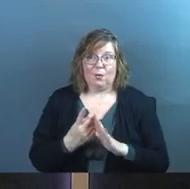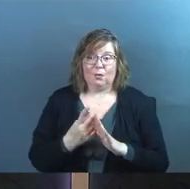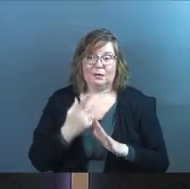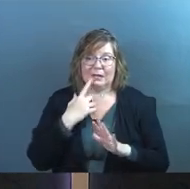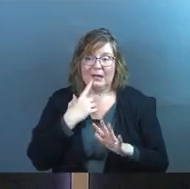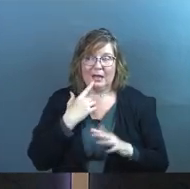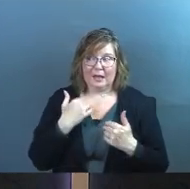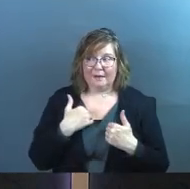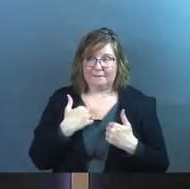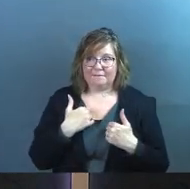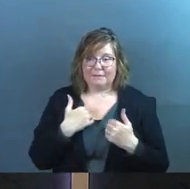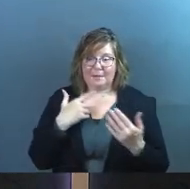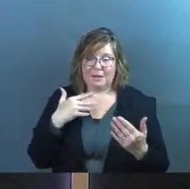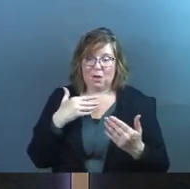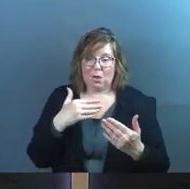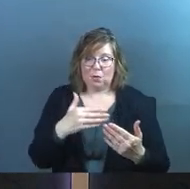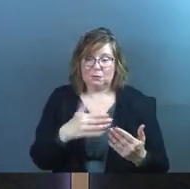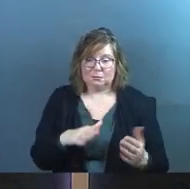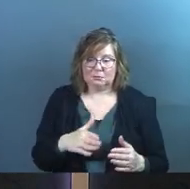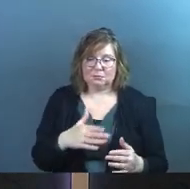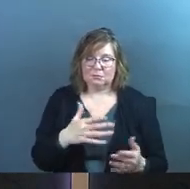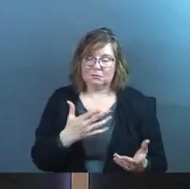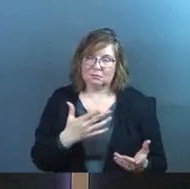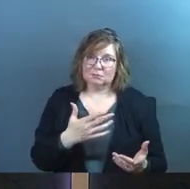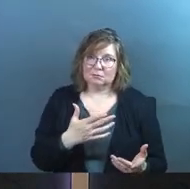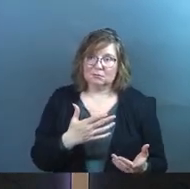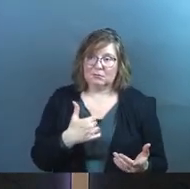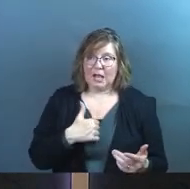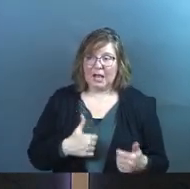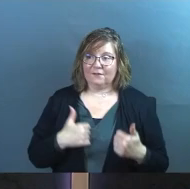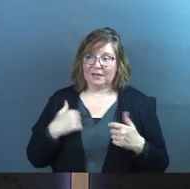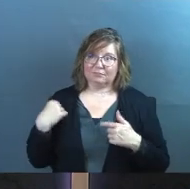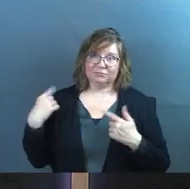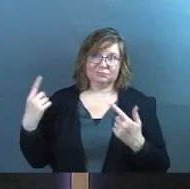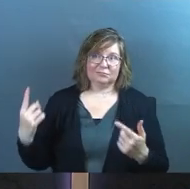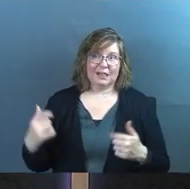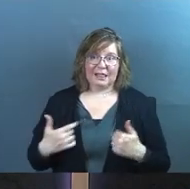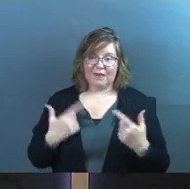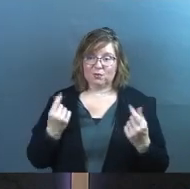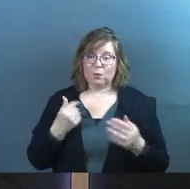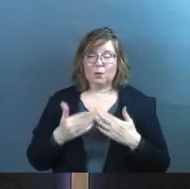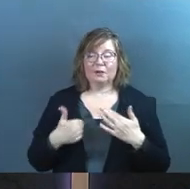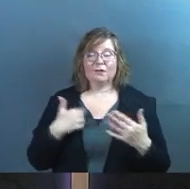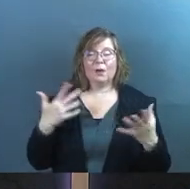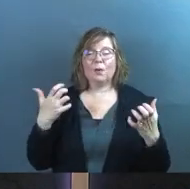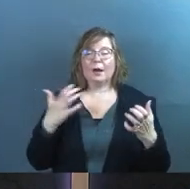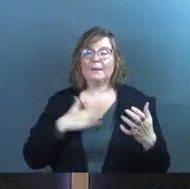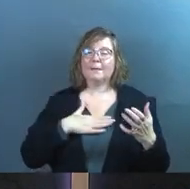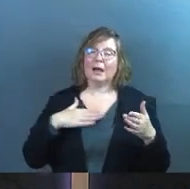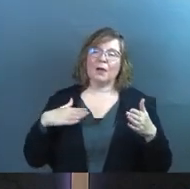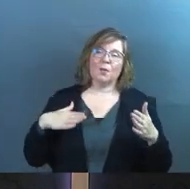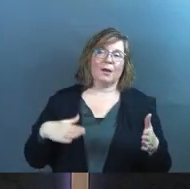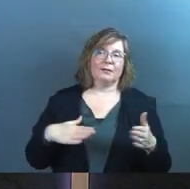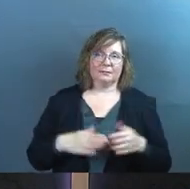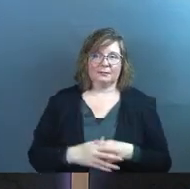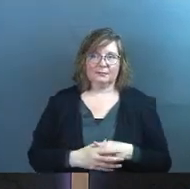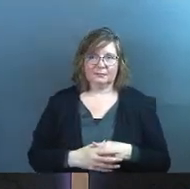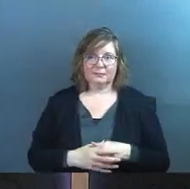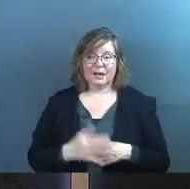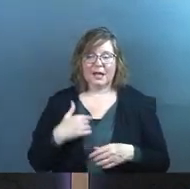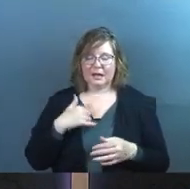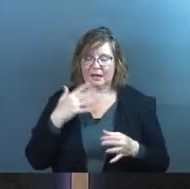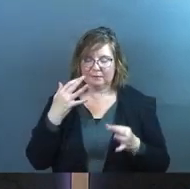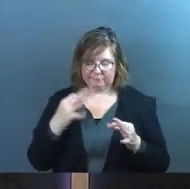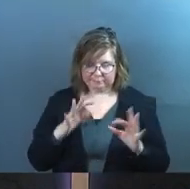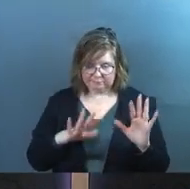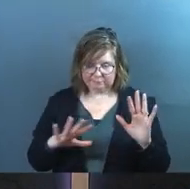like, I got, you know, getting closer. It's like, I've lived this whole life doing everything I've wanted my way. And I've come to